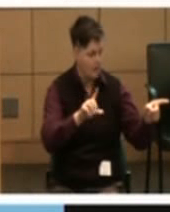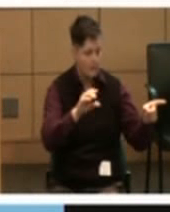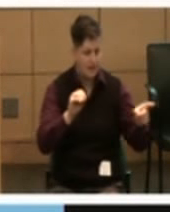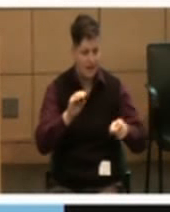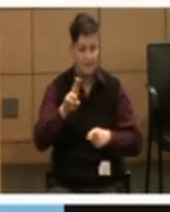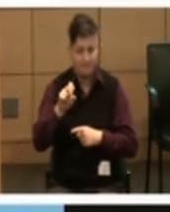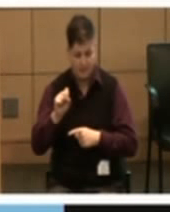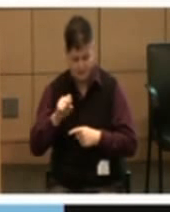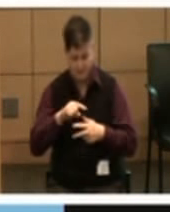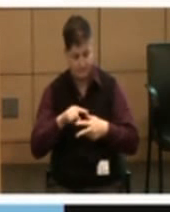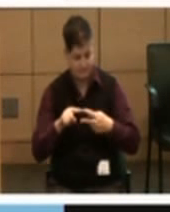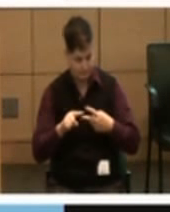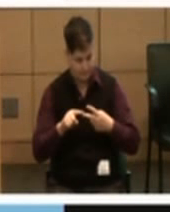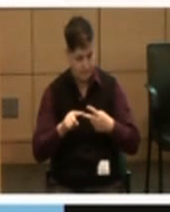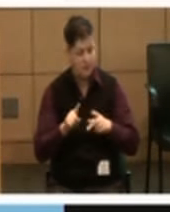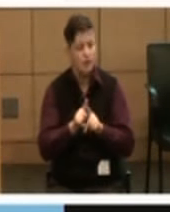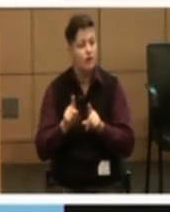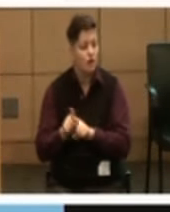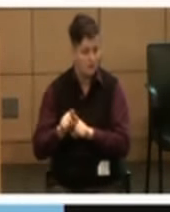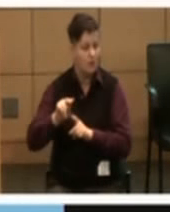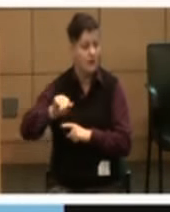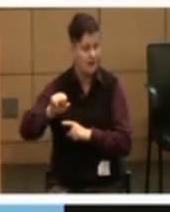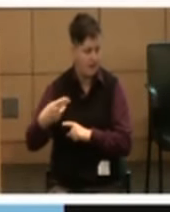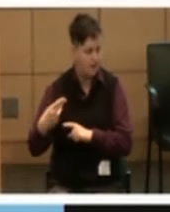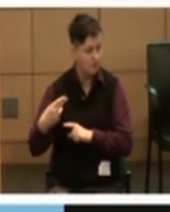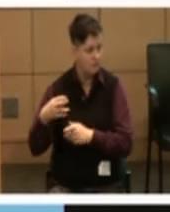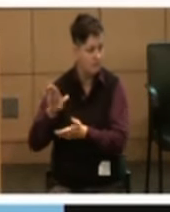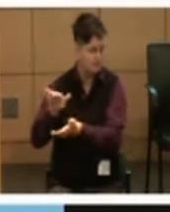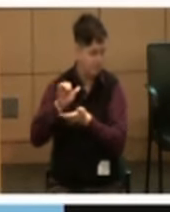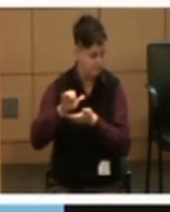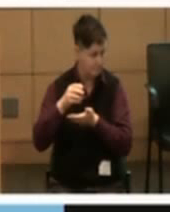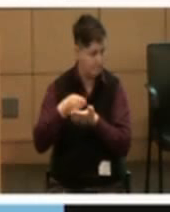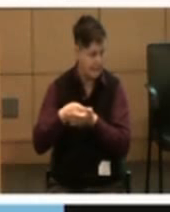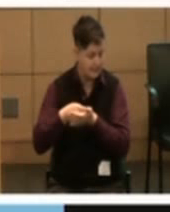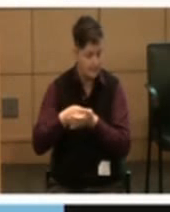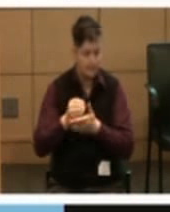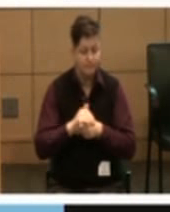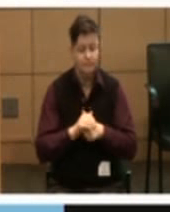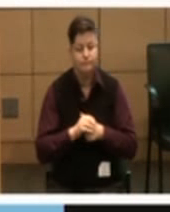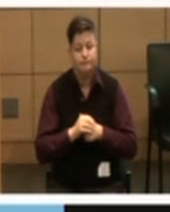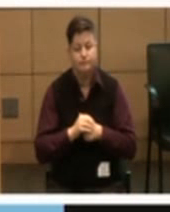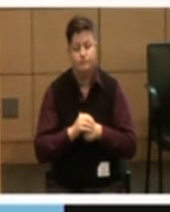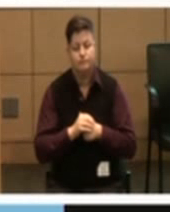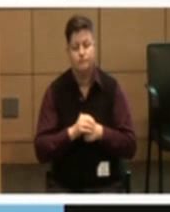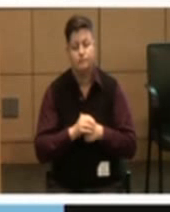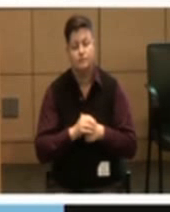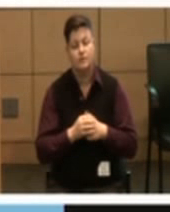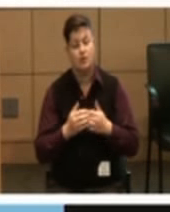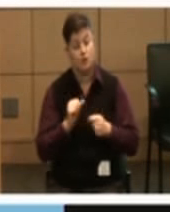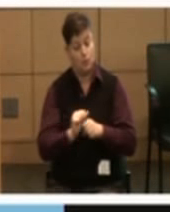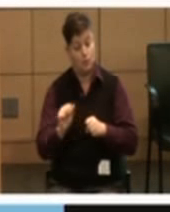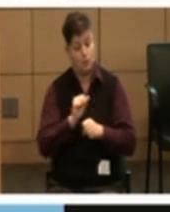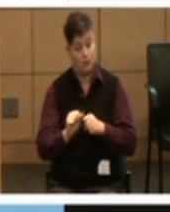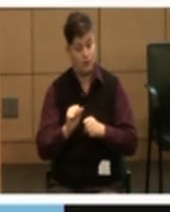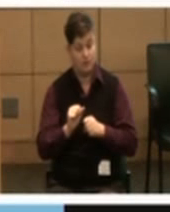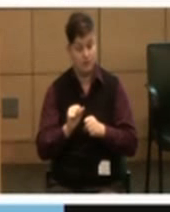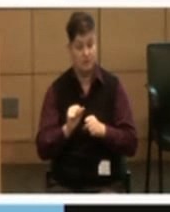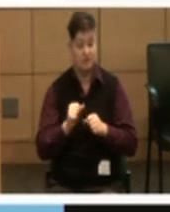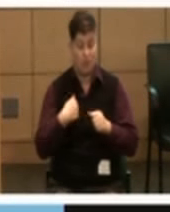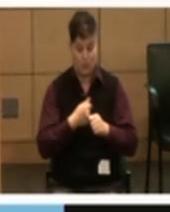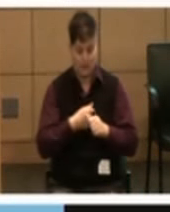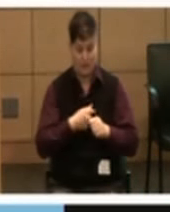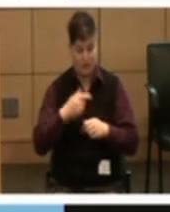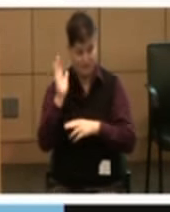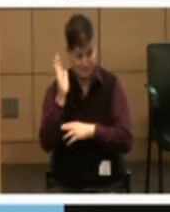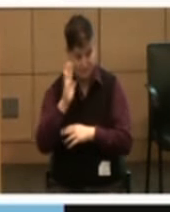and then also we are funded through the National Institutes of Health. And the work I'll be talking about today was conducted at UNC, but as Dr.